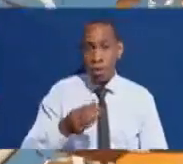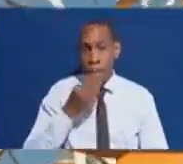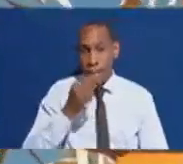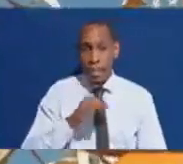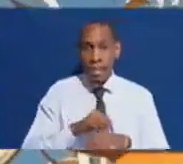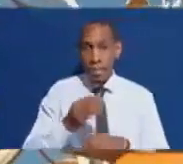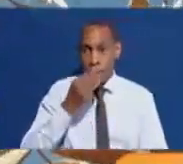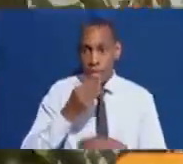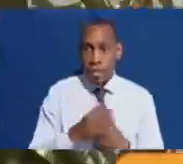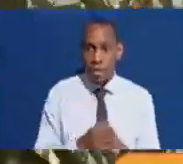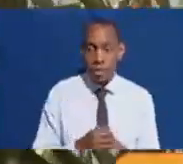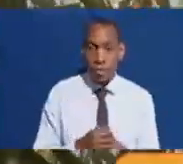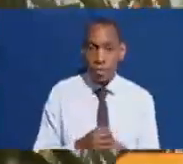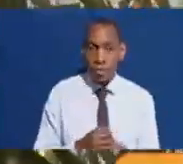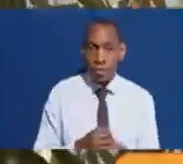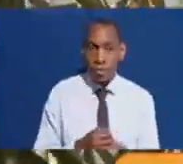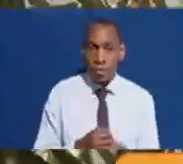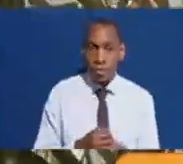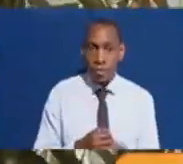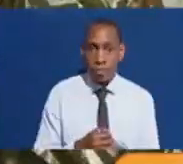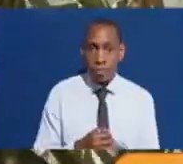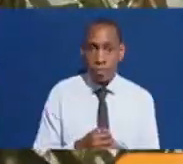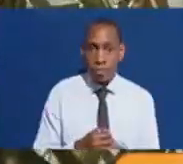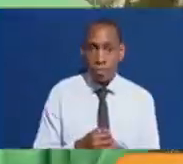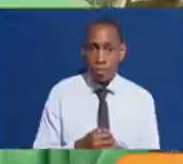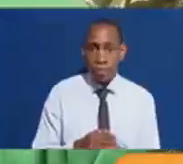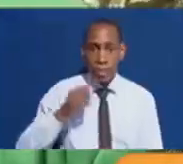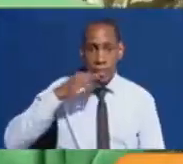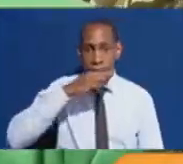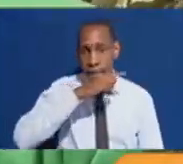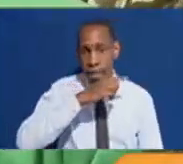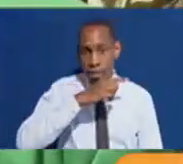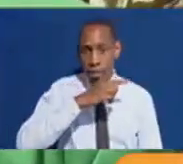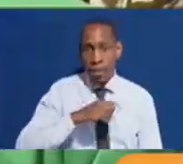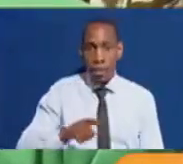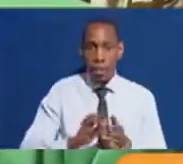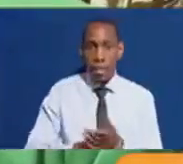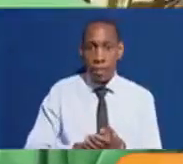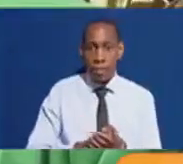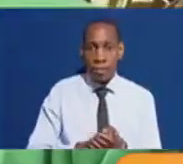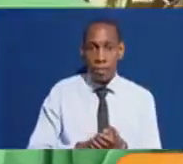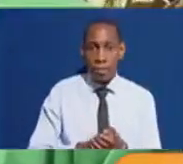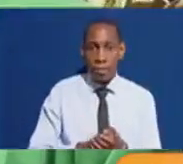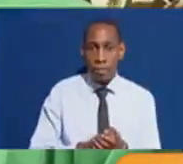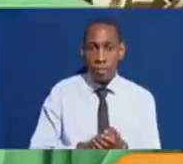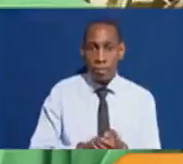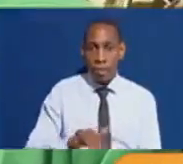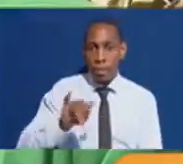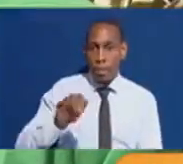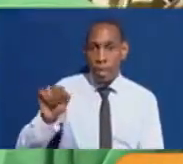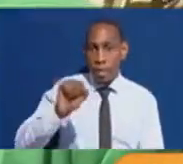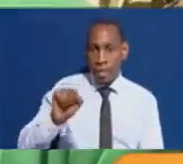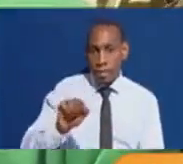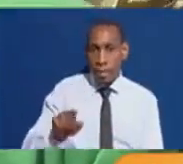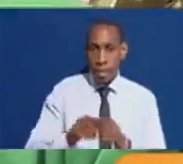been eating the root tubers, the carrots, and also the sweet potatoes and the yams.